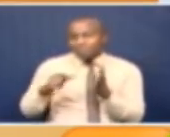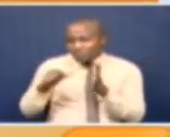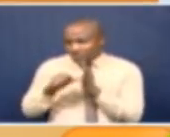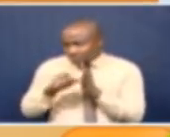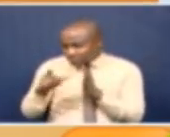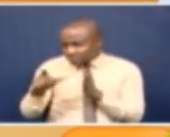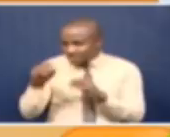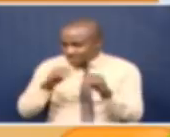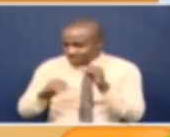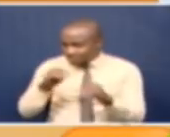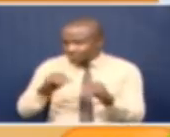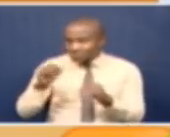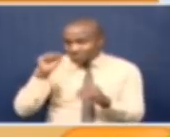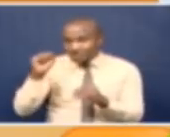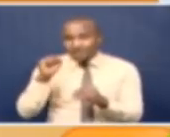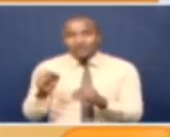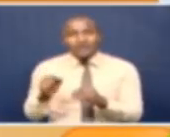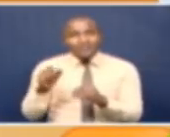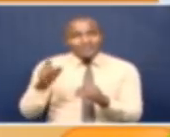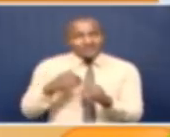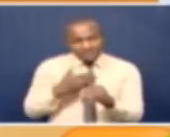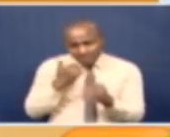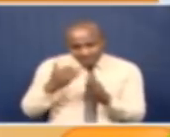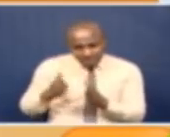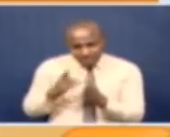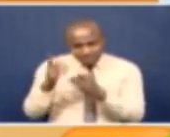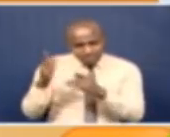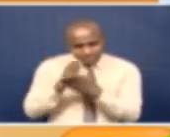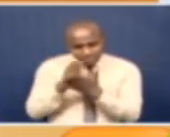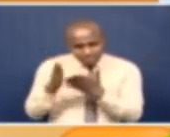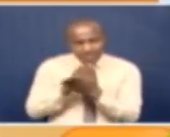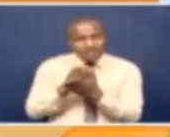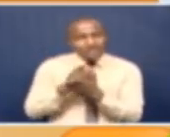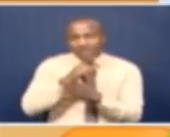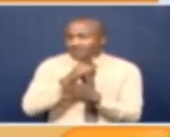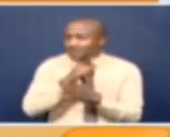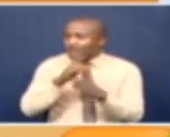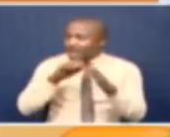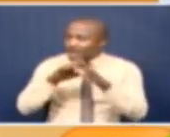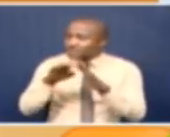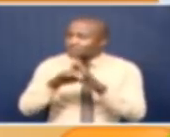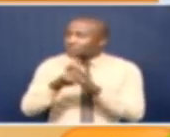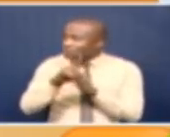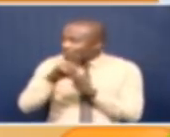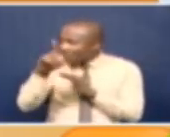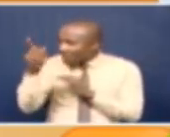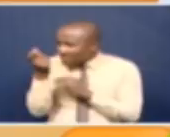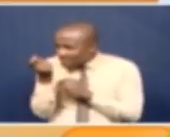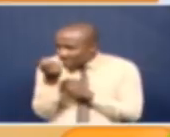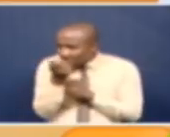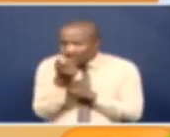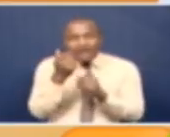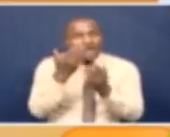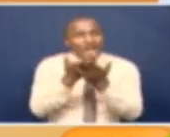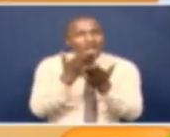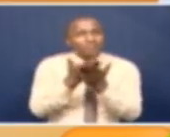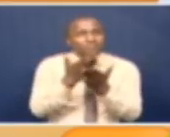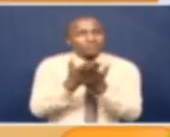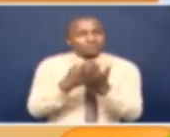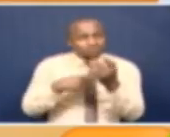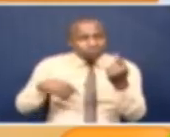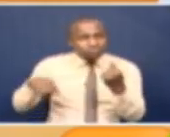system. Let us design a better way of sharing power and make it accessible to even the smallest minority. I propose a